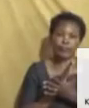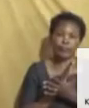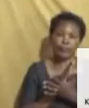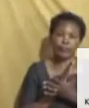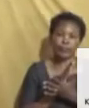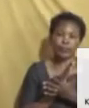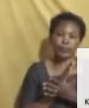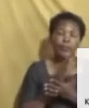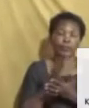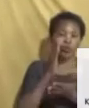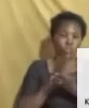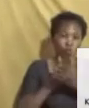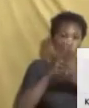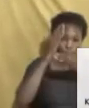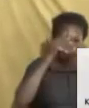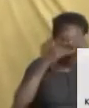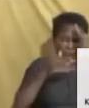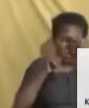Professor Nubweze